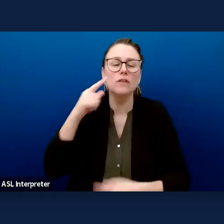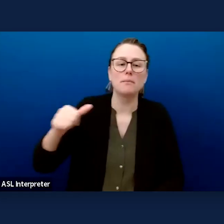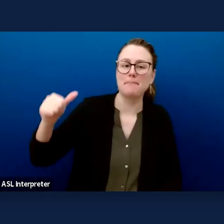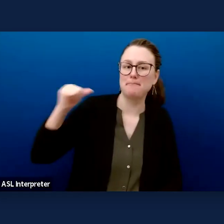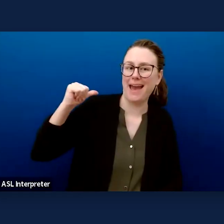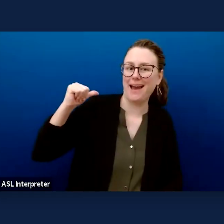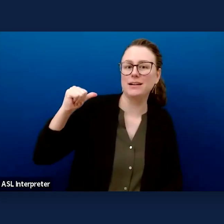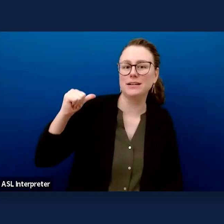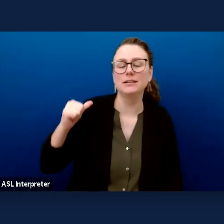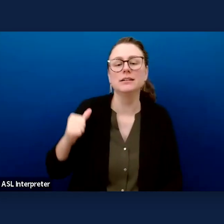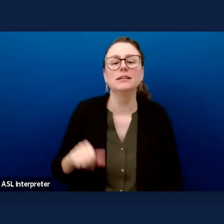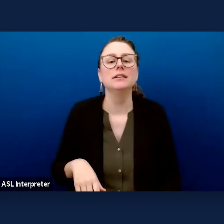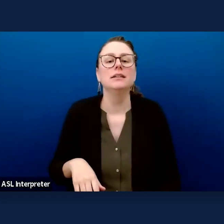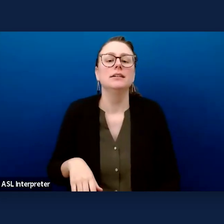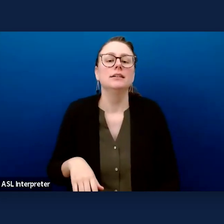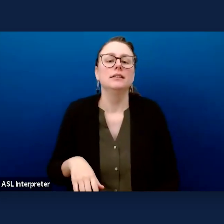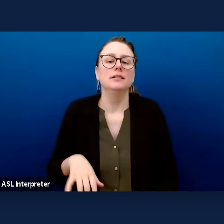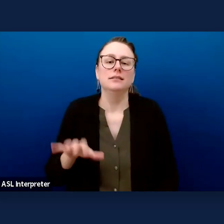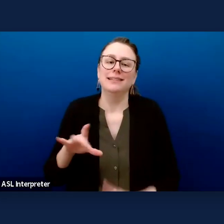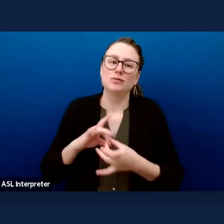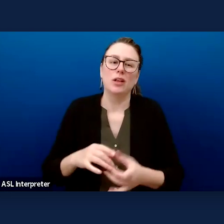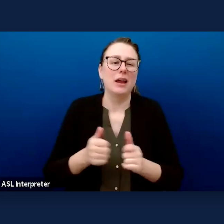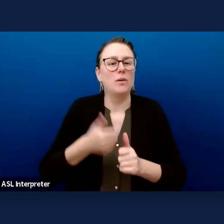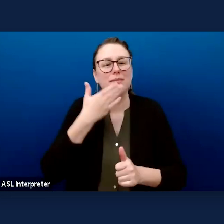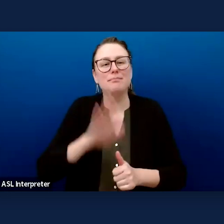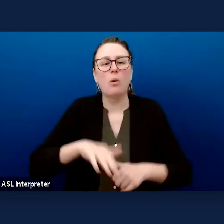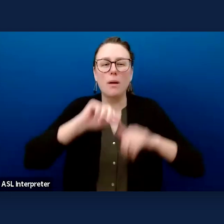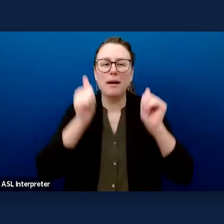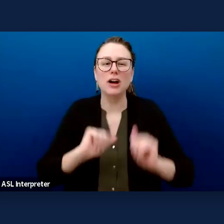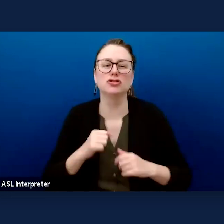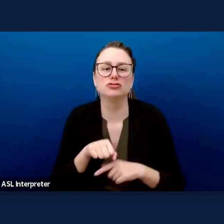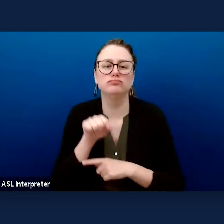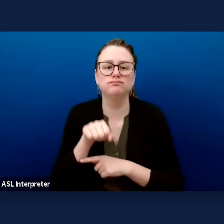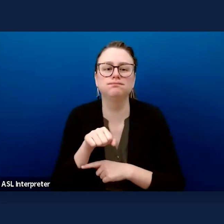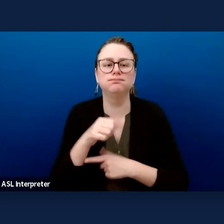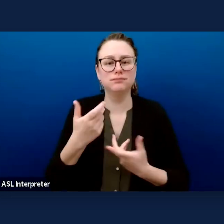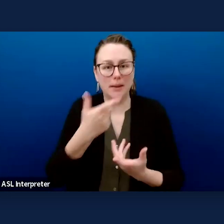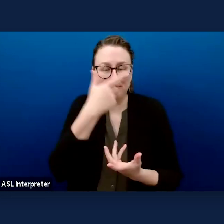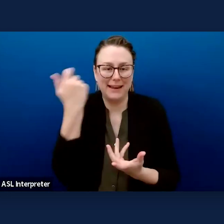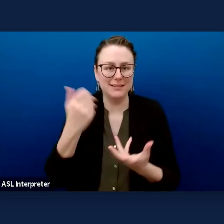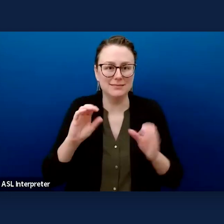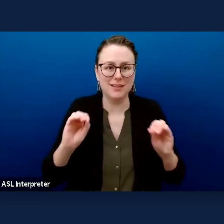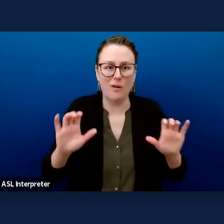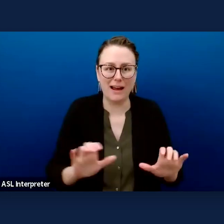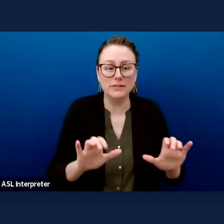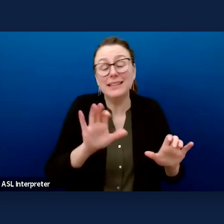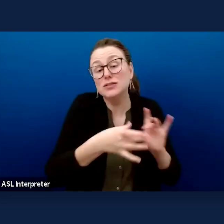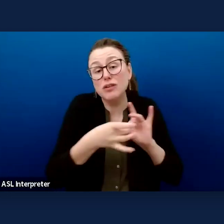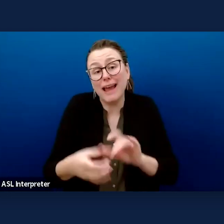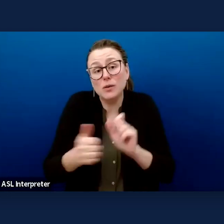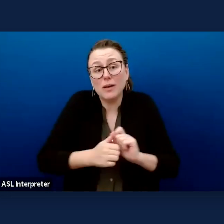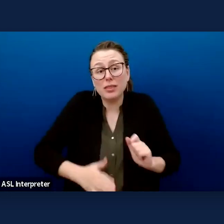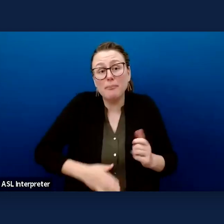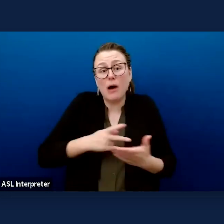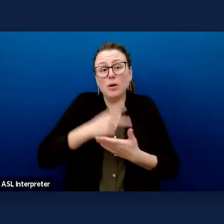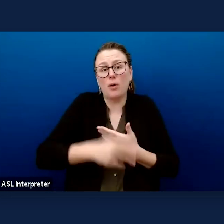of related to bad posture, which was related to inactivity, which was related to bowel program. So everything